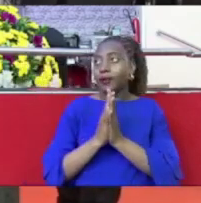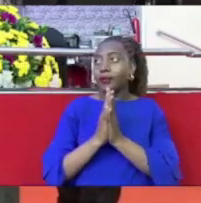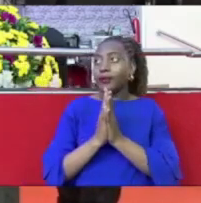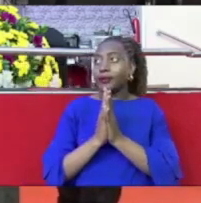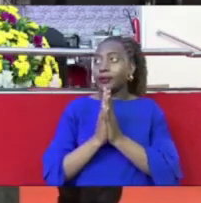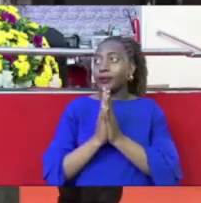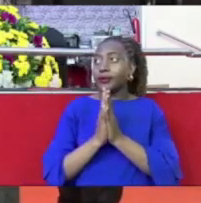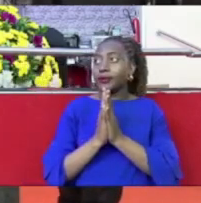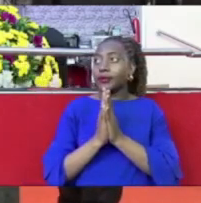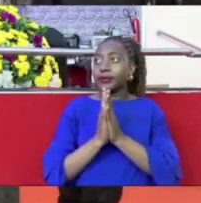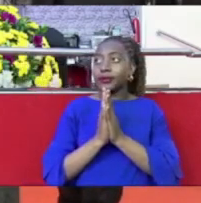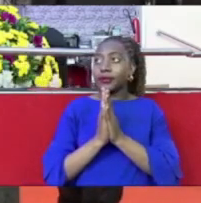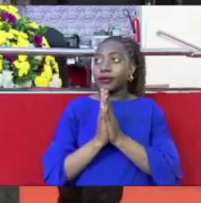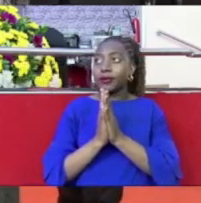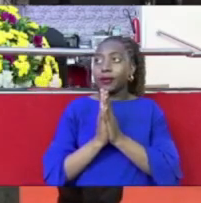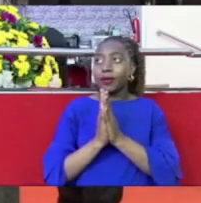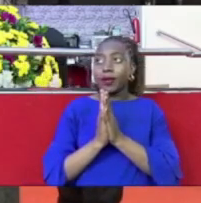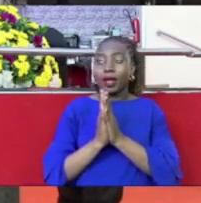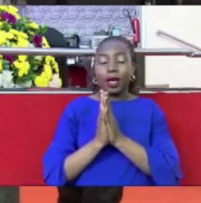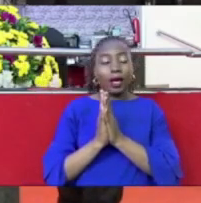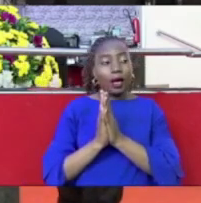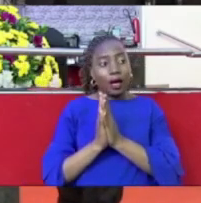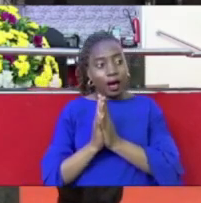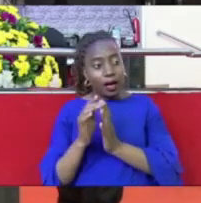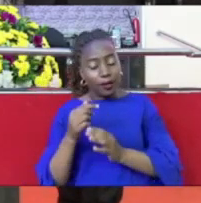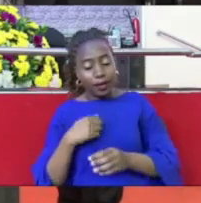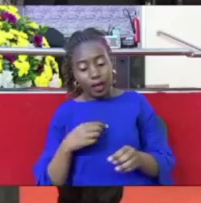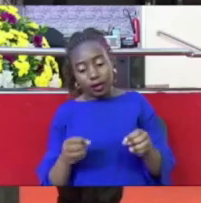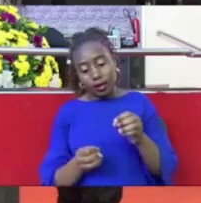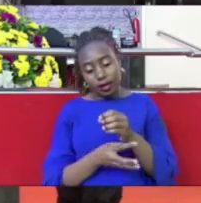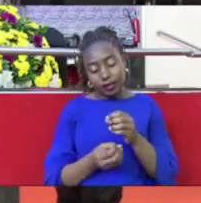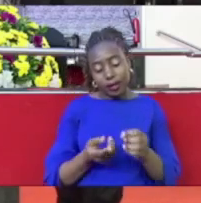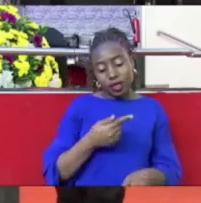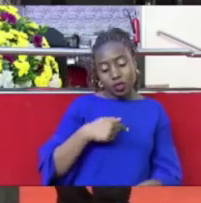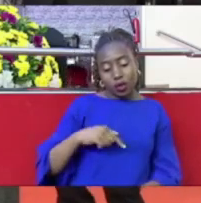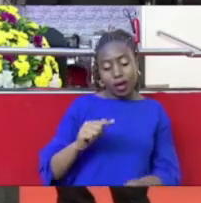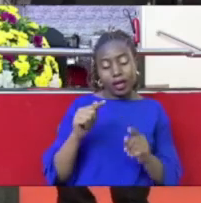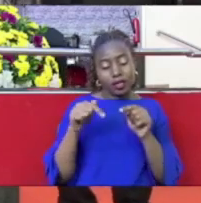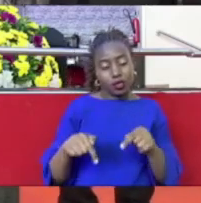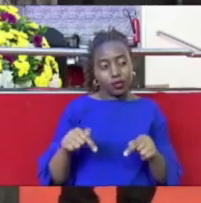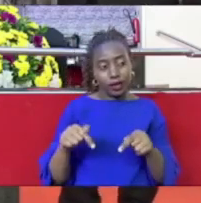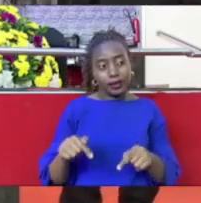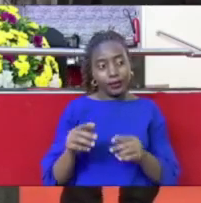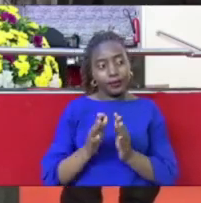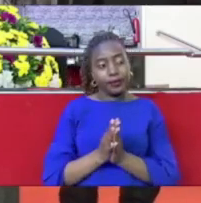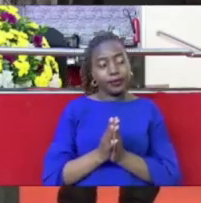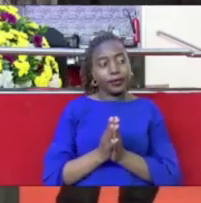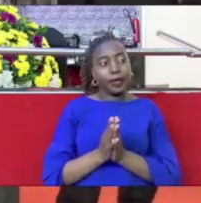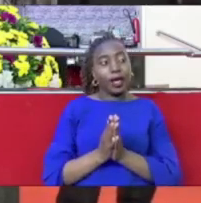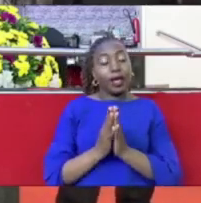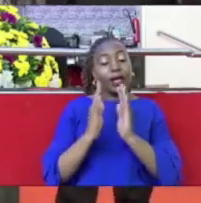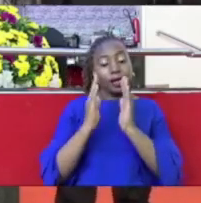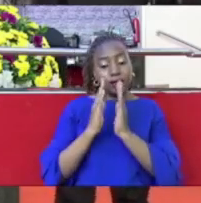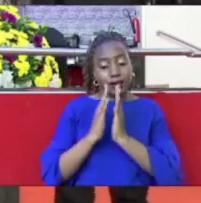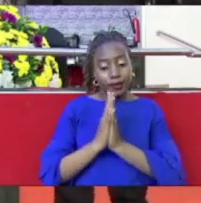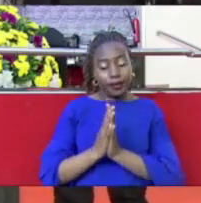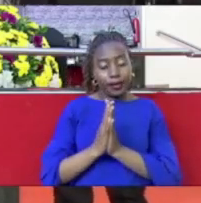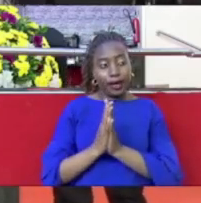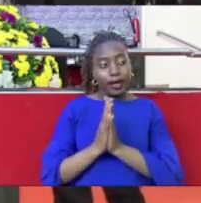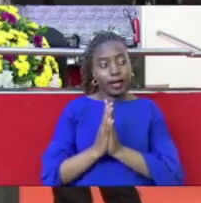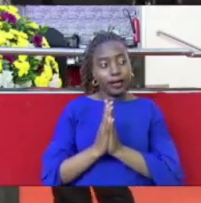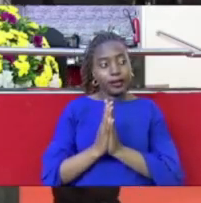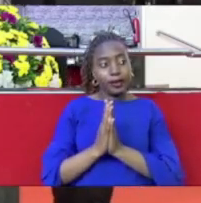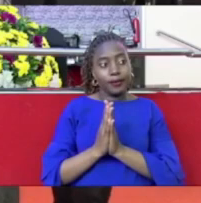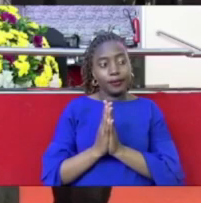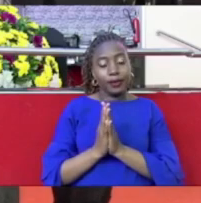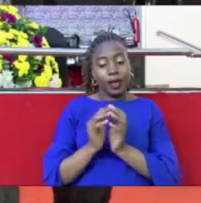ilivyo binguni. And I want to submit to us this day. Na ningetaka niwaambie siku ya leo. That prayers that are prayed out of